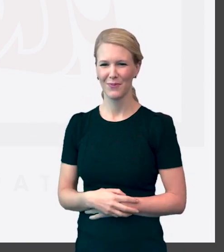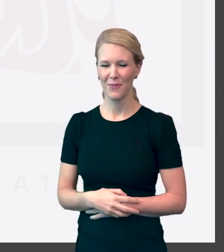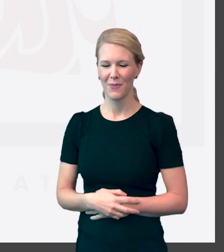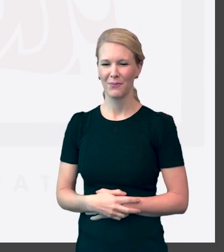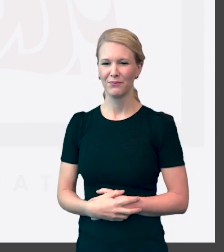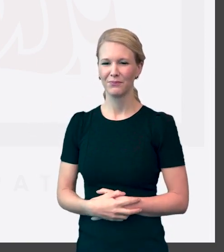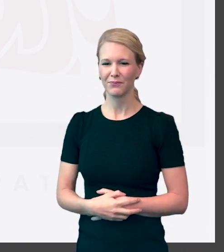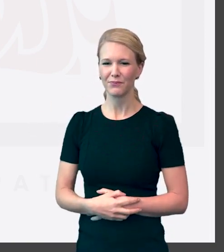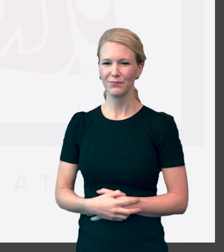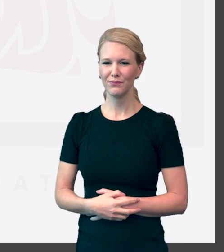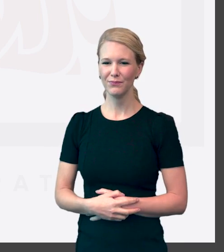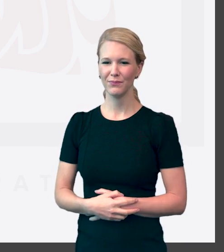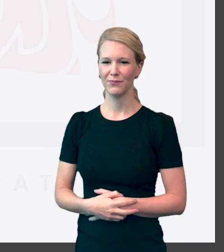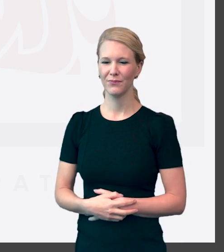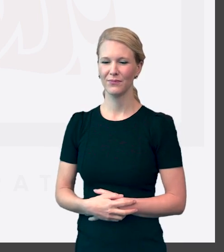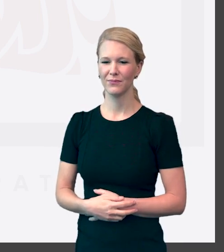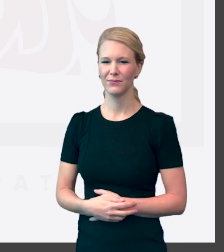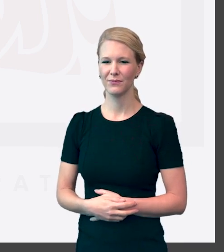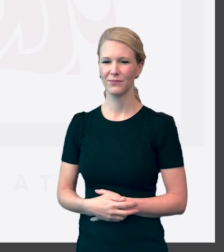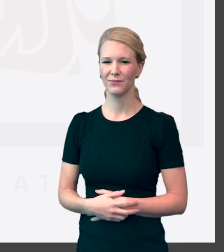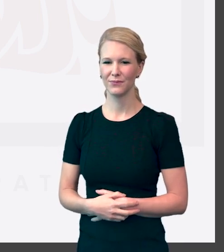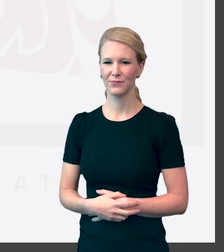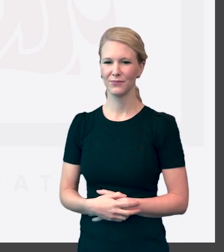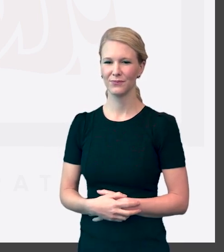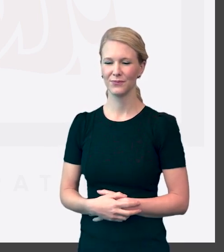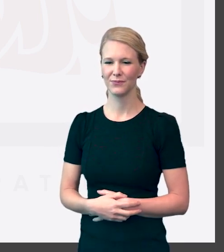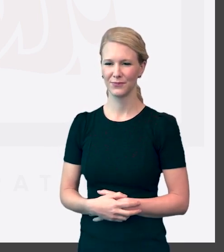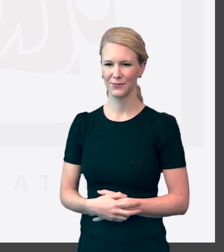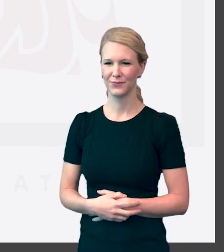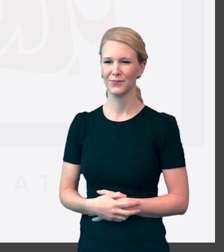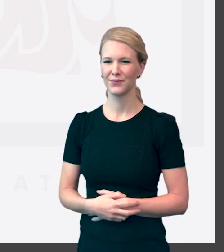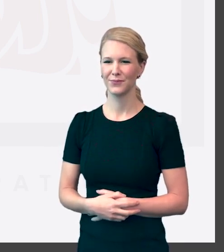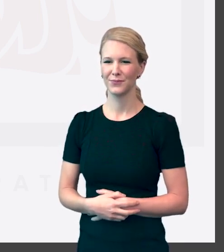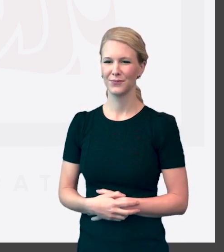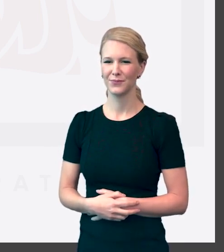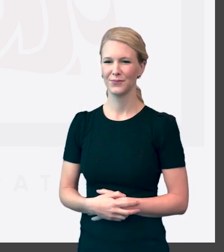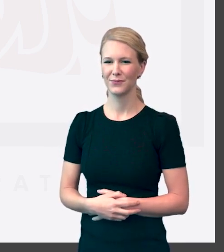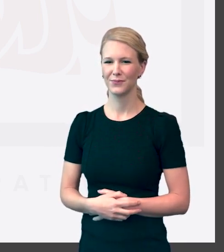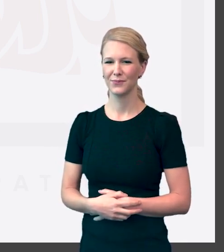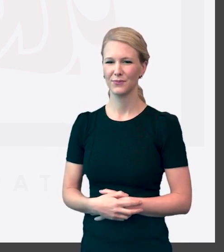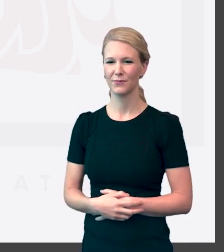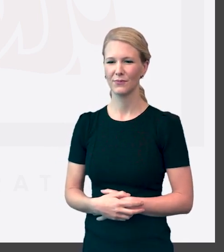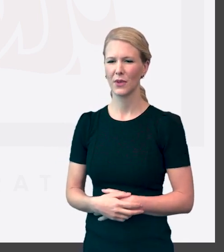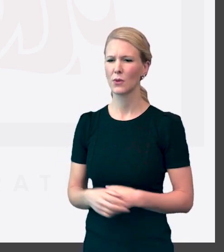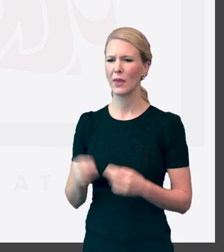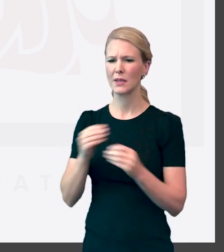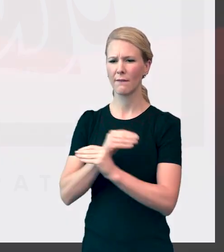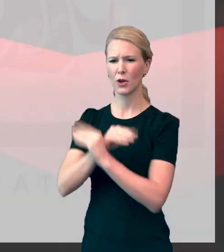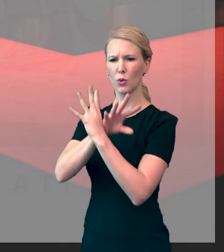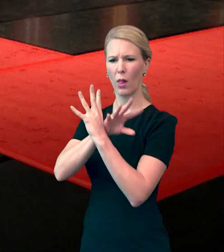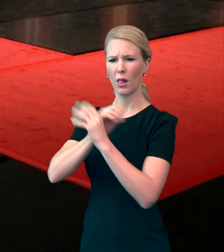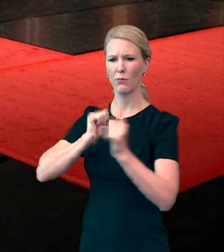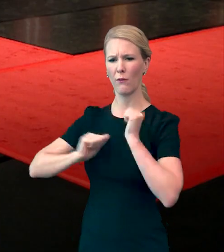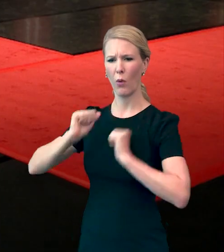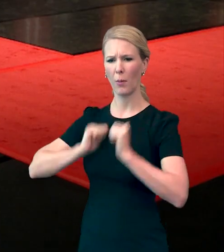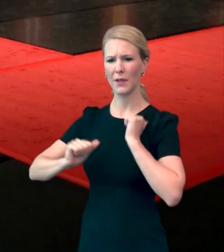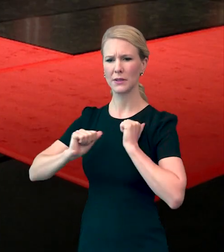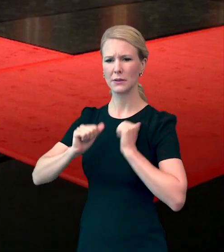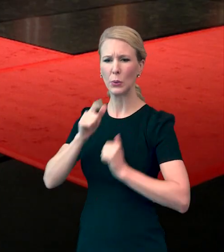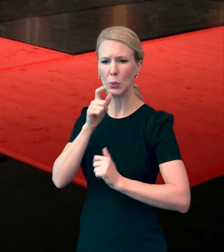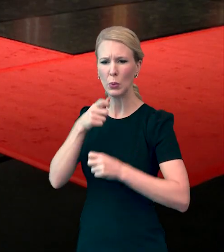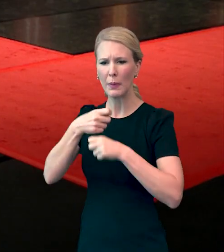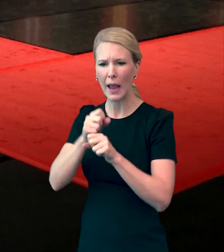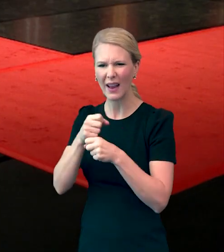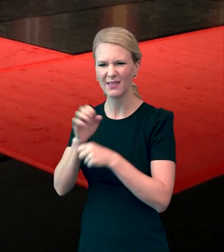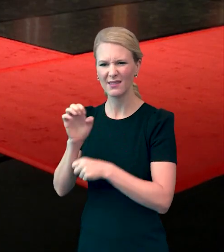Kayla Ray, Bryce Weber, and seniors Christina Gomnitz and Jared Peterson. The virtual performance was